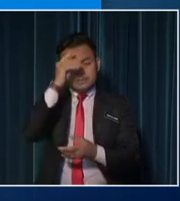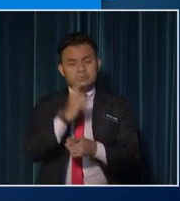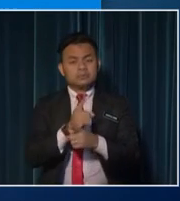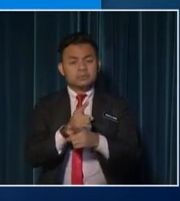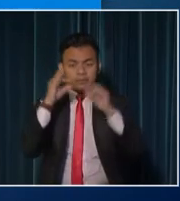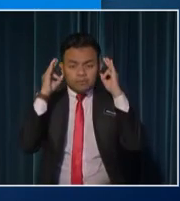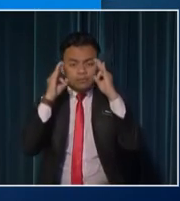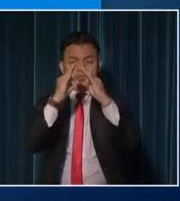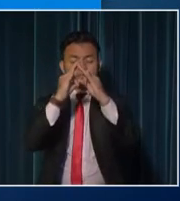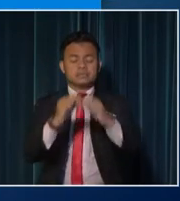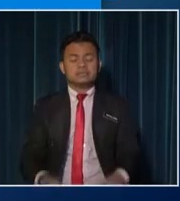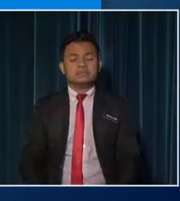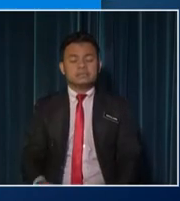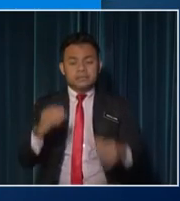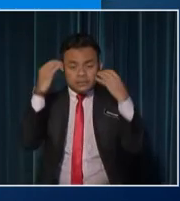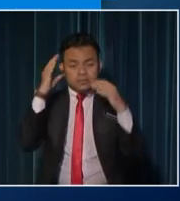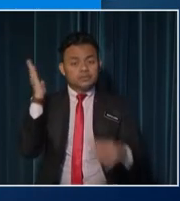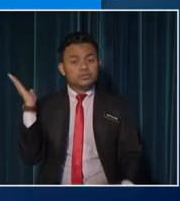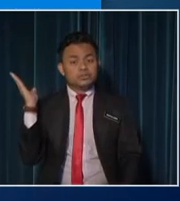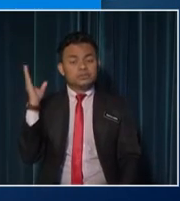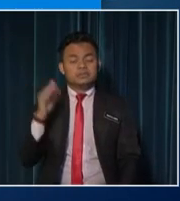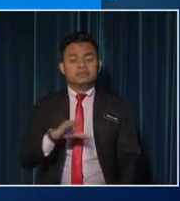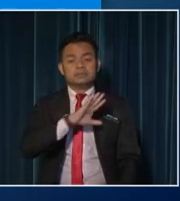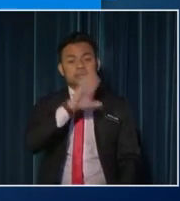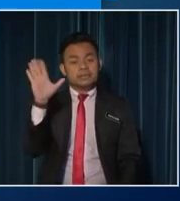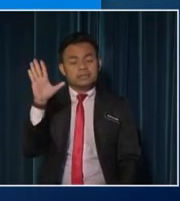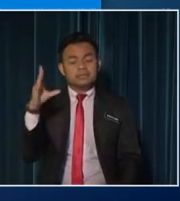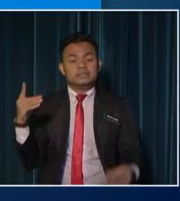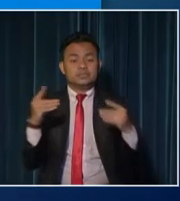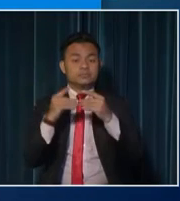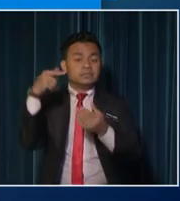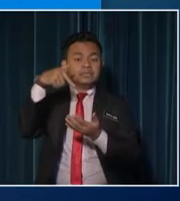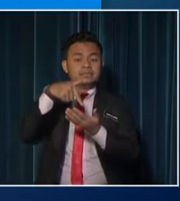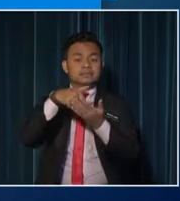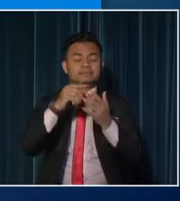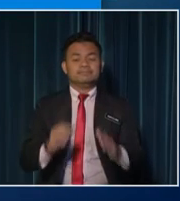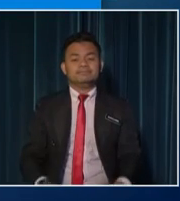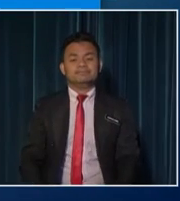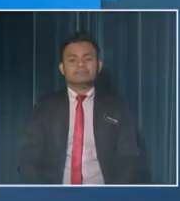focused. I'm Shukri. Goodbye. See you again.